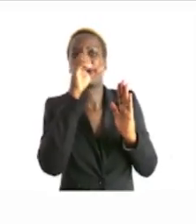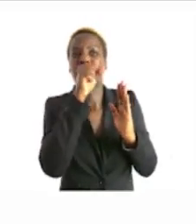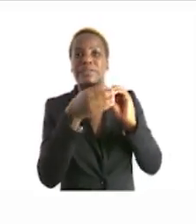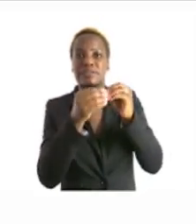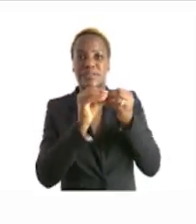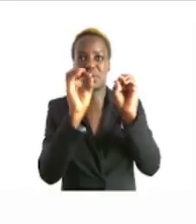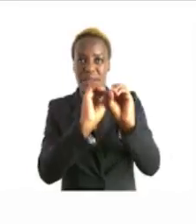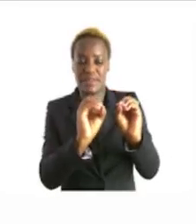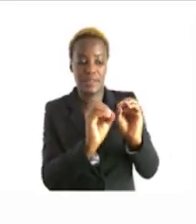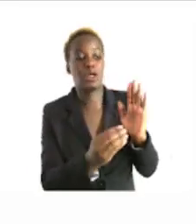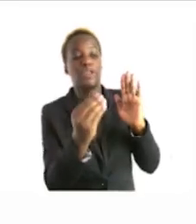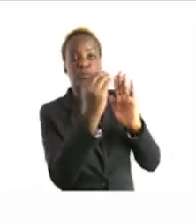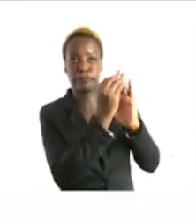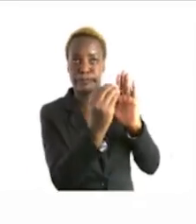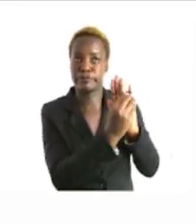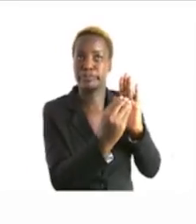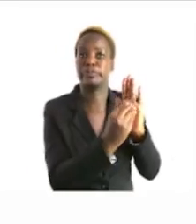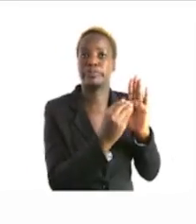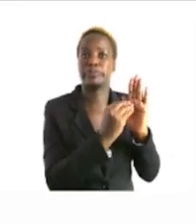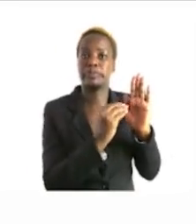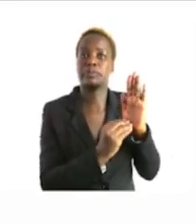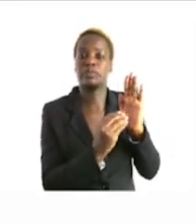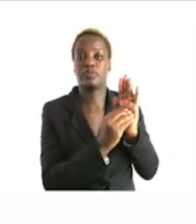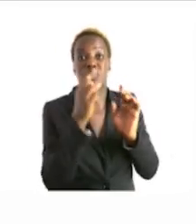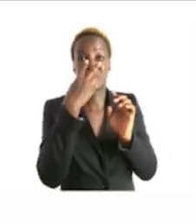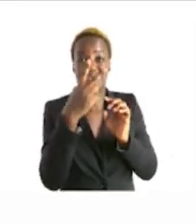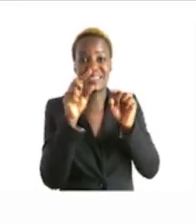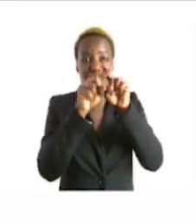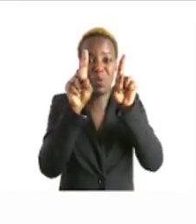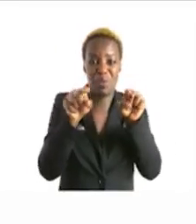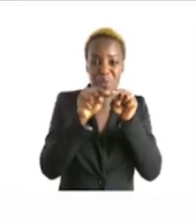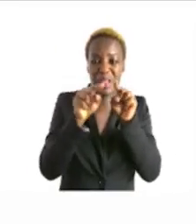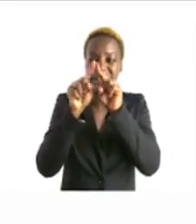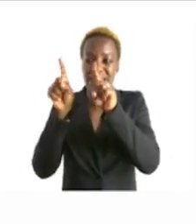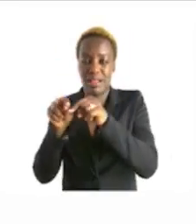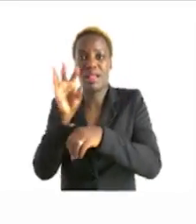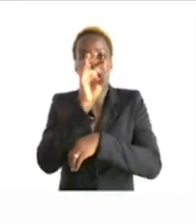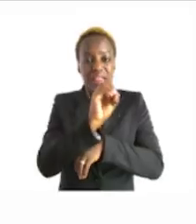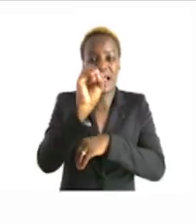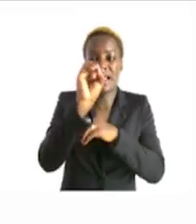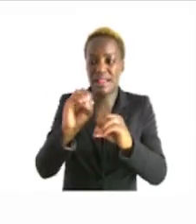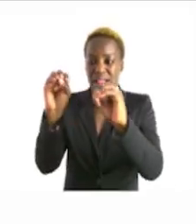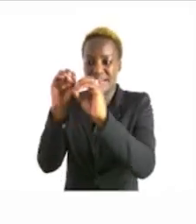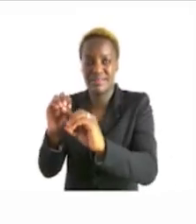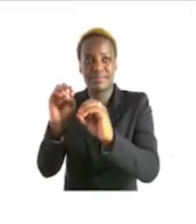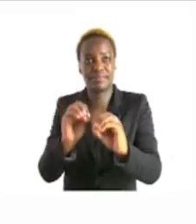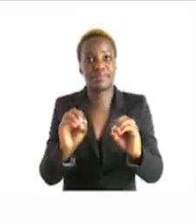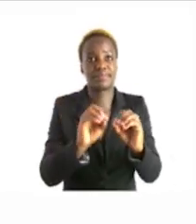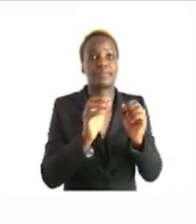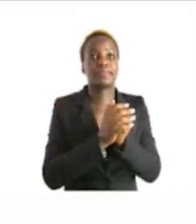table so you can see there are empty boxes without any numbers in them for example one two